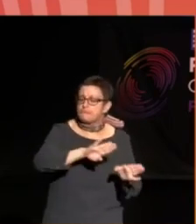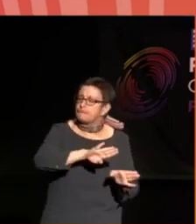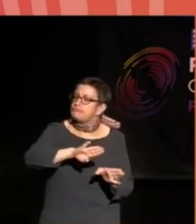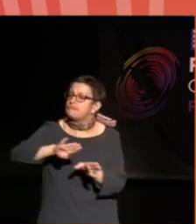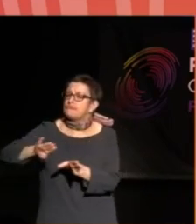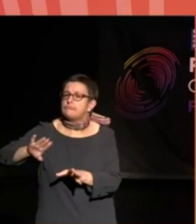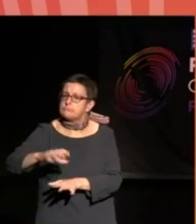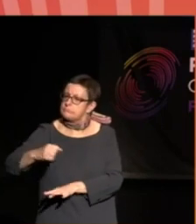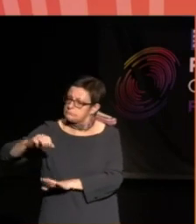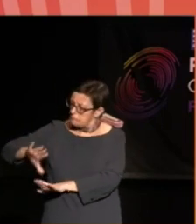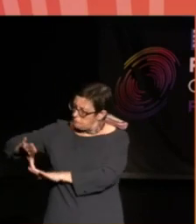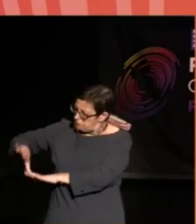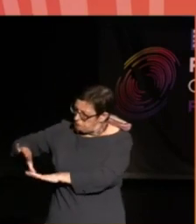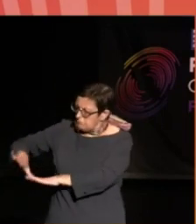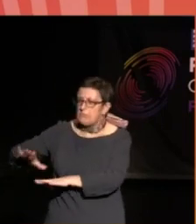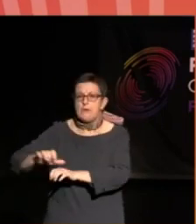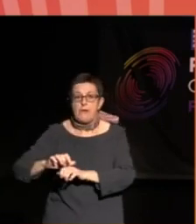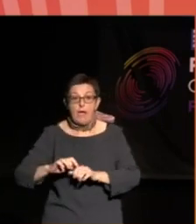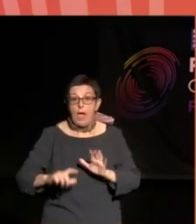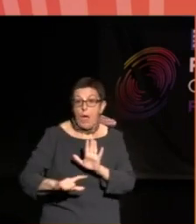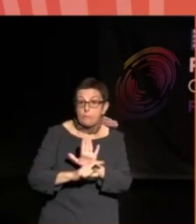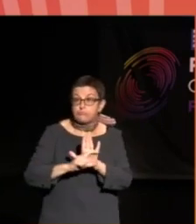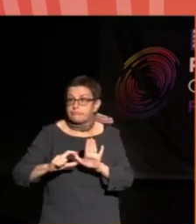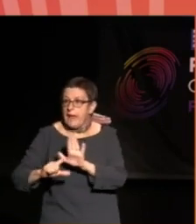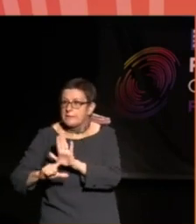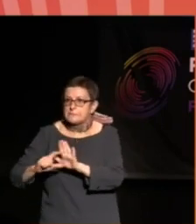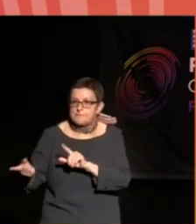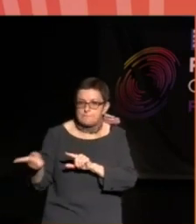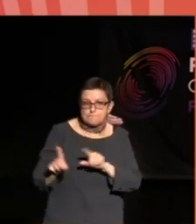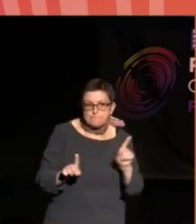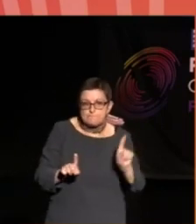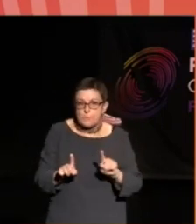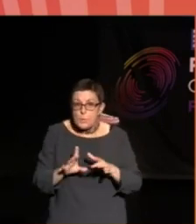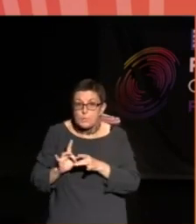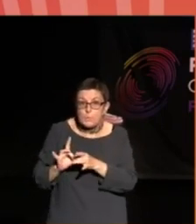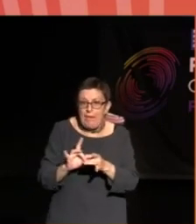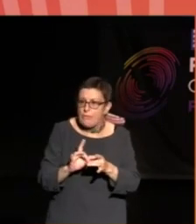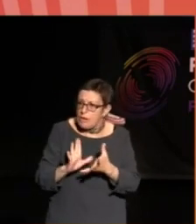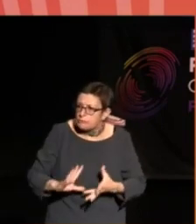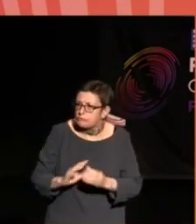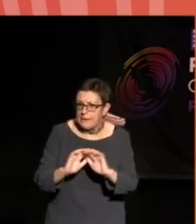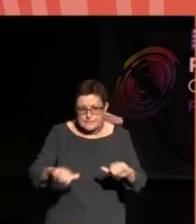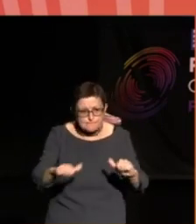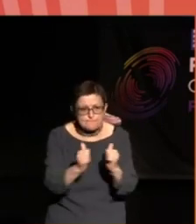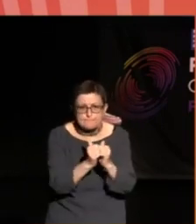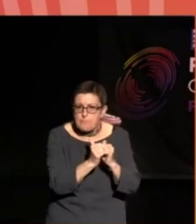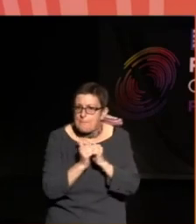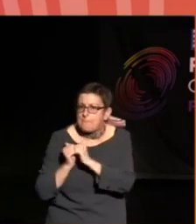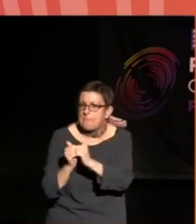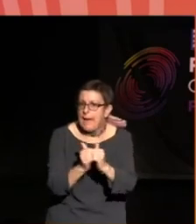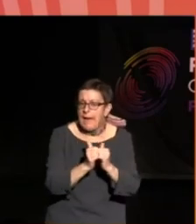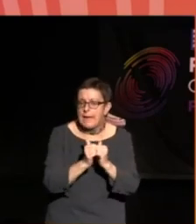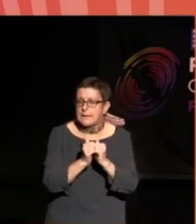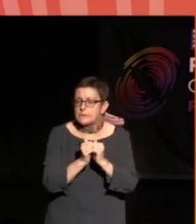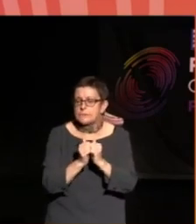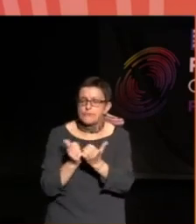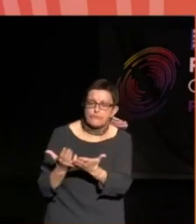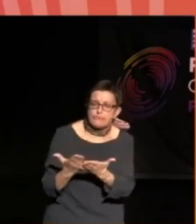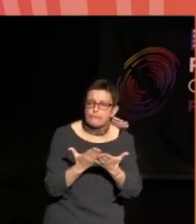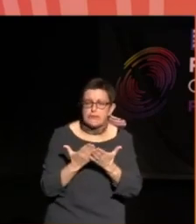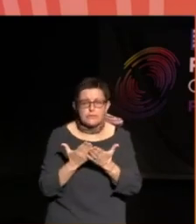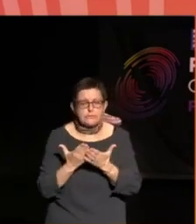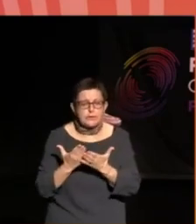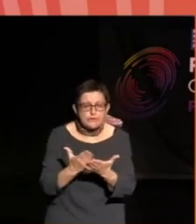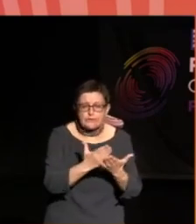side, and brands are coming together to make packs, to share resources. They're